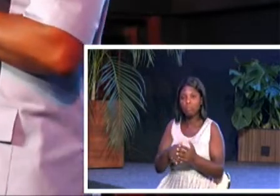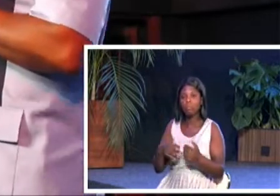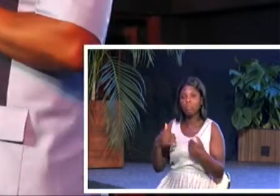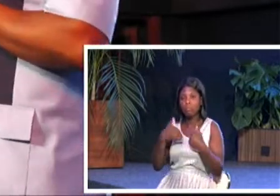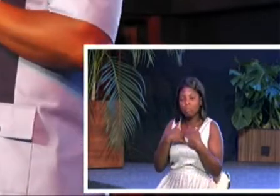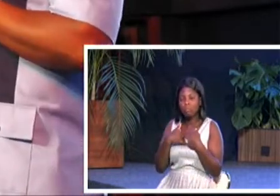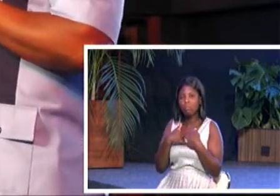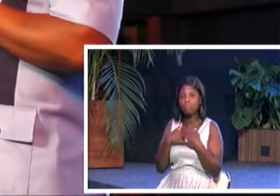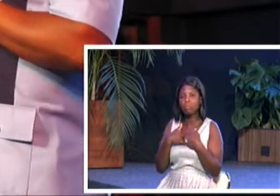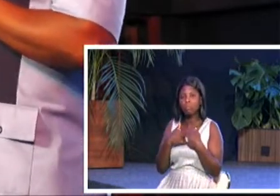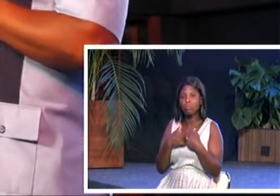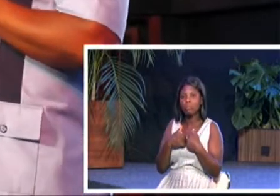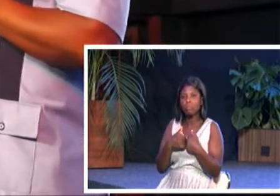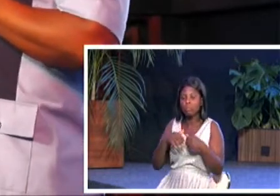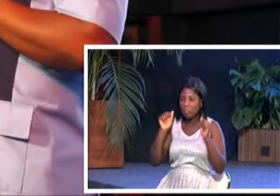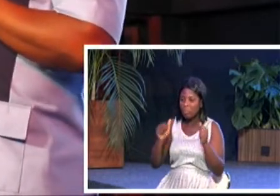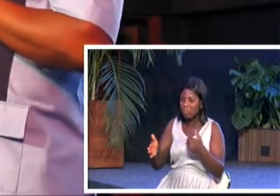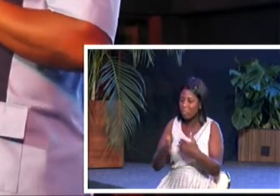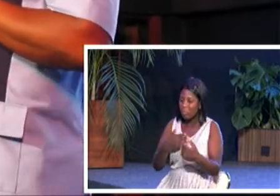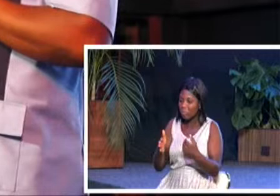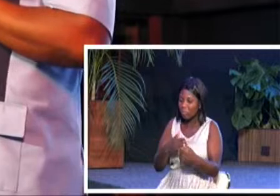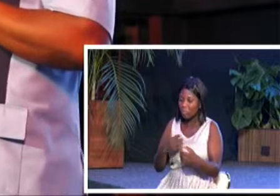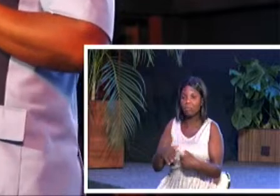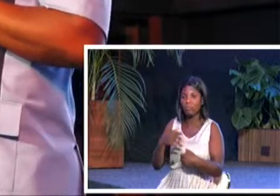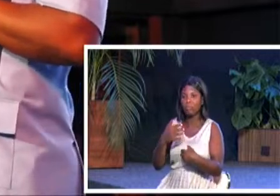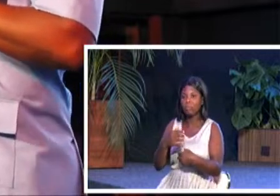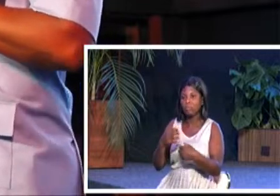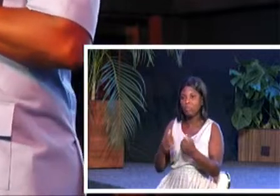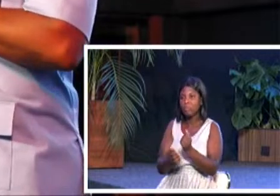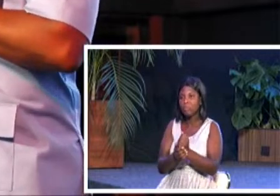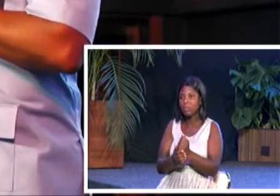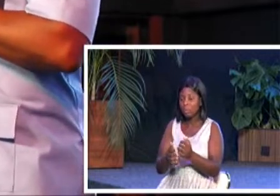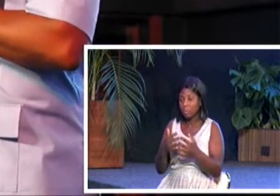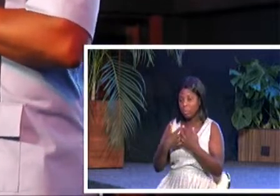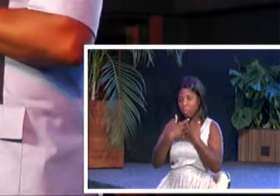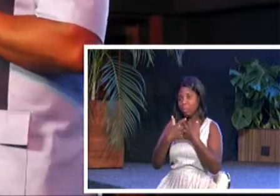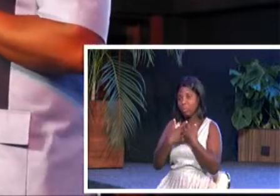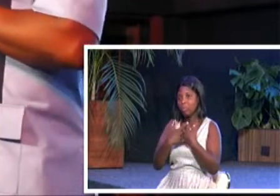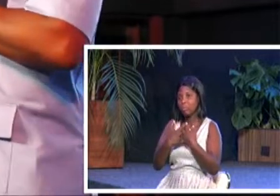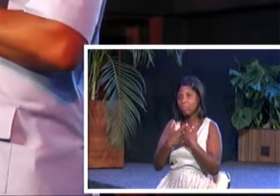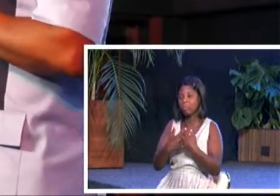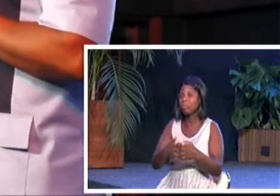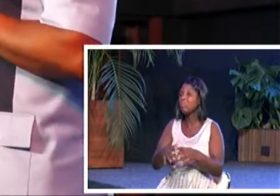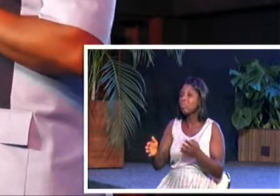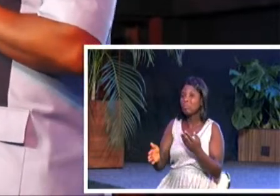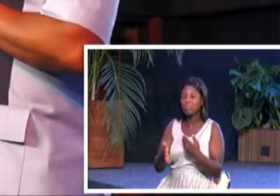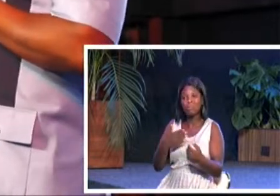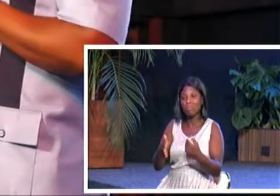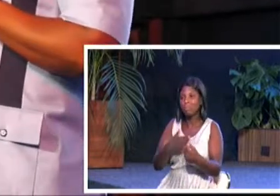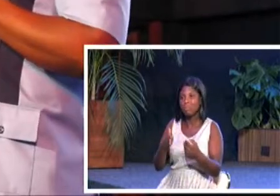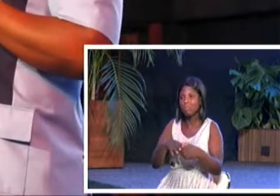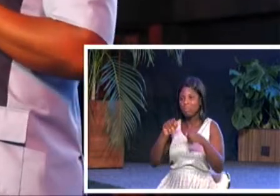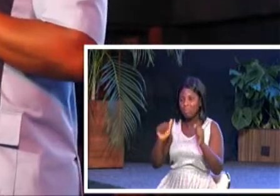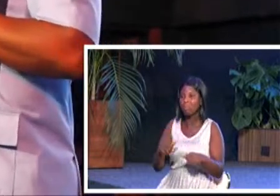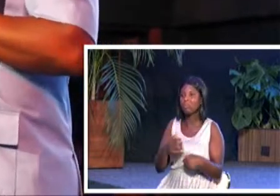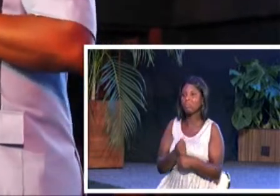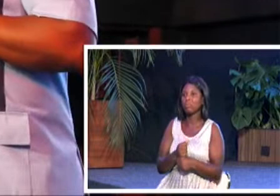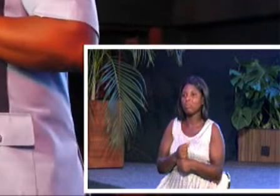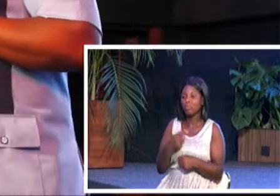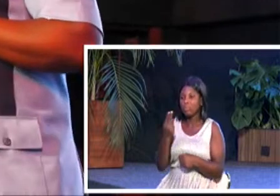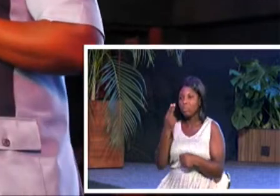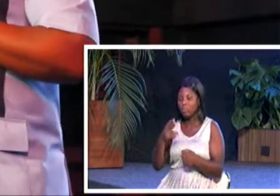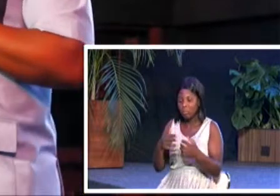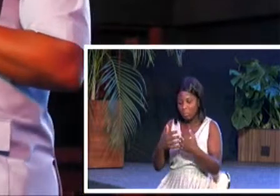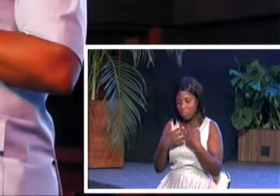machine in a very simple, easy way, and they can return results anytime you query the platform. So when you go there,